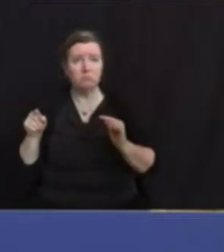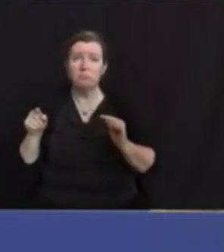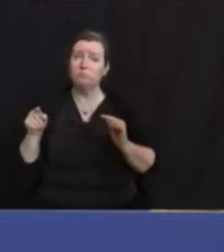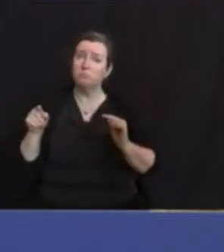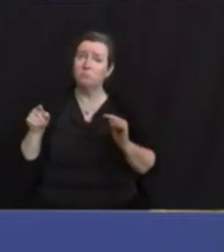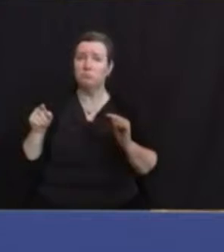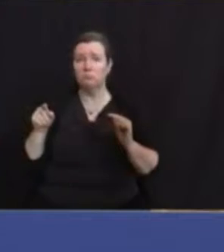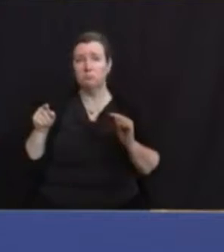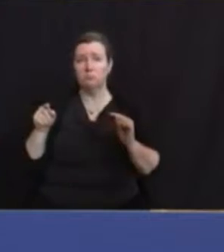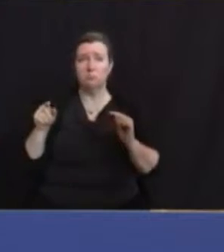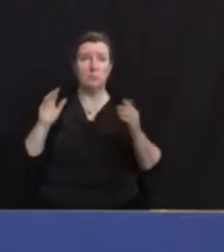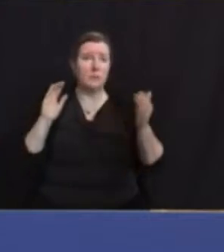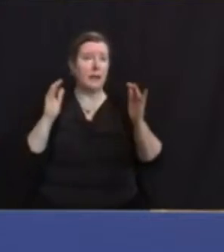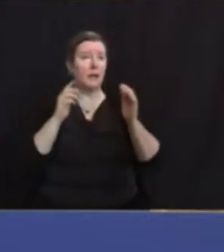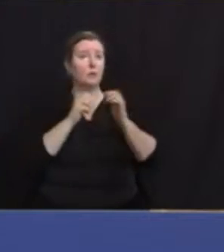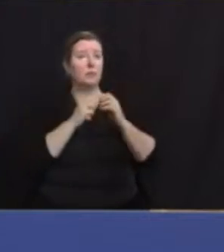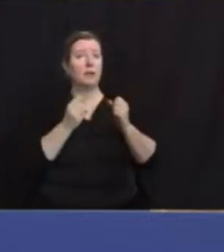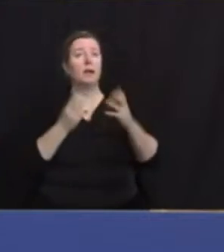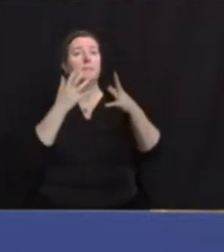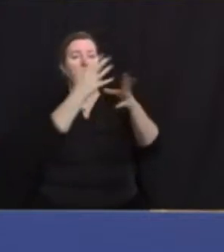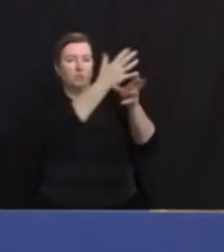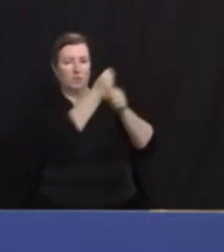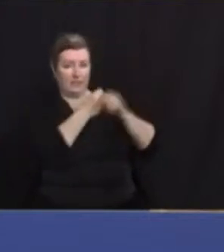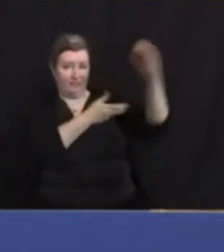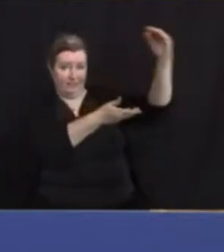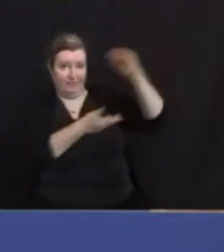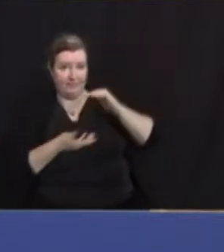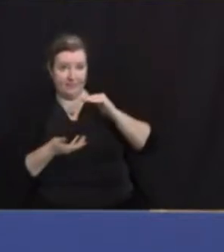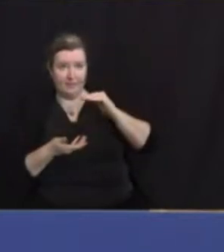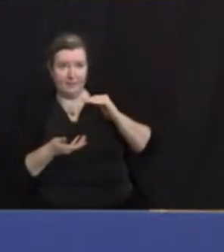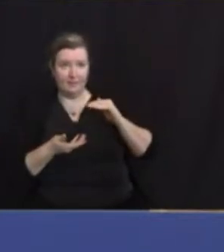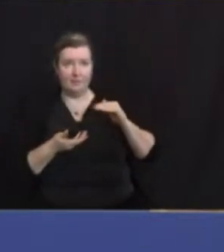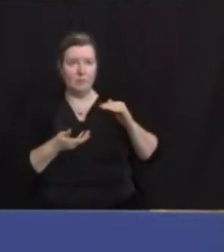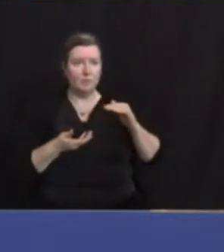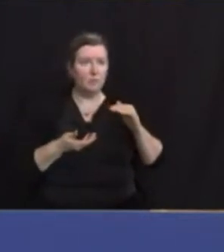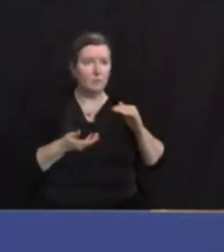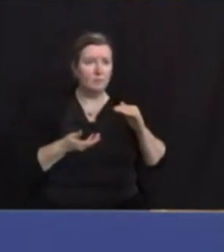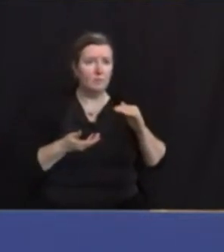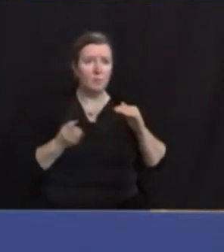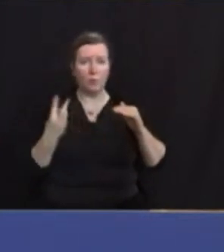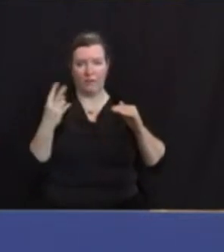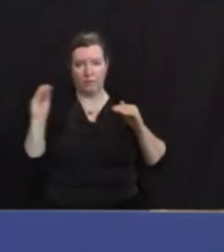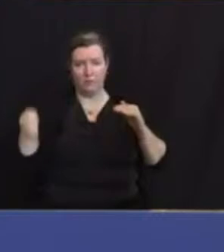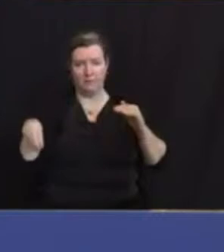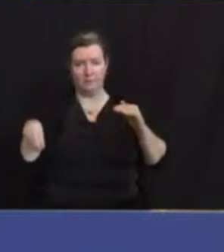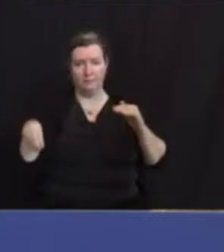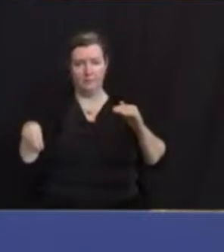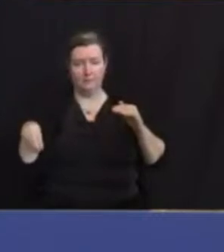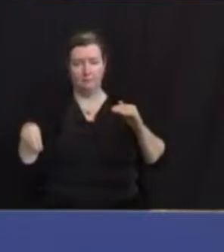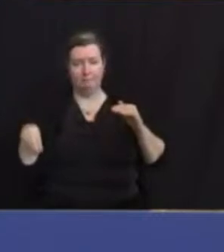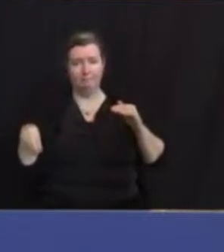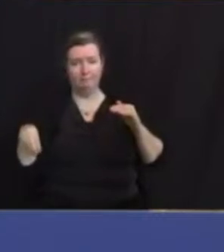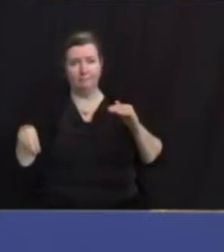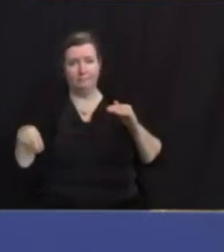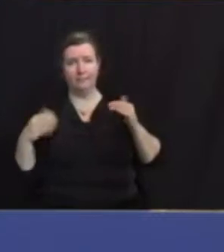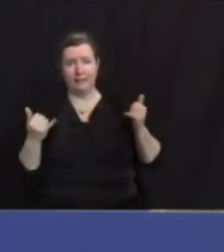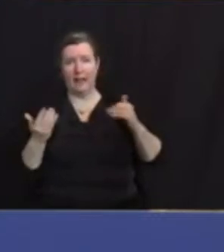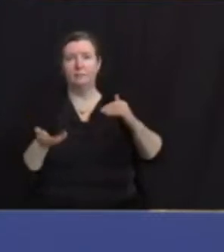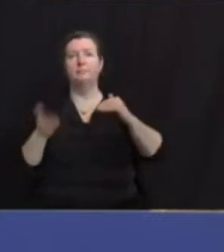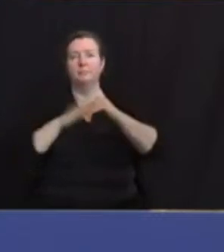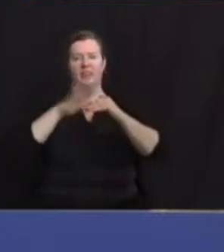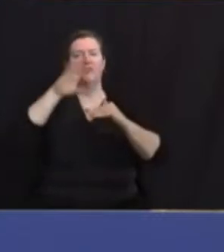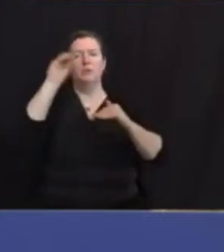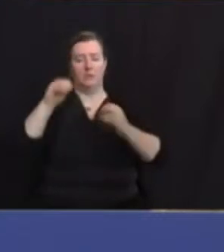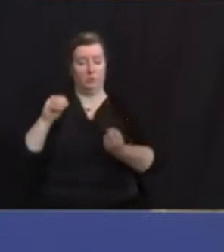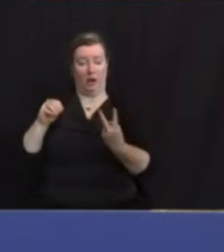12%. And David's been all over this. That number stands this morning at 50%. So it is clearly, as we